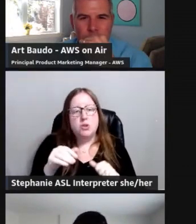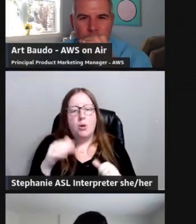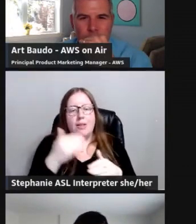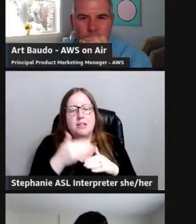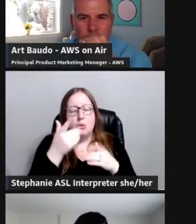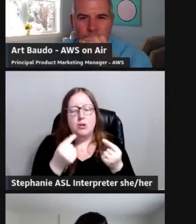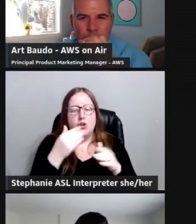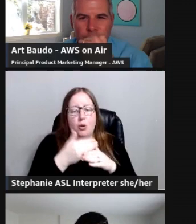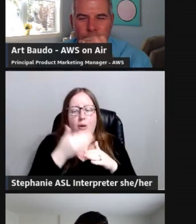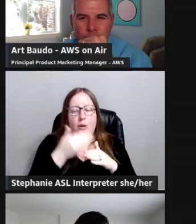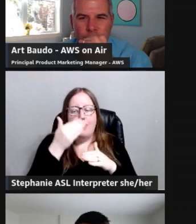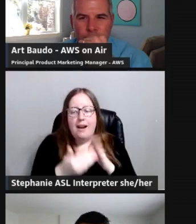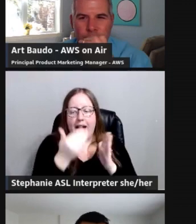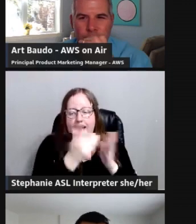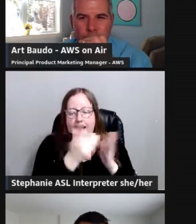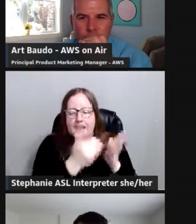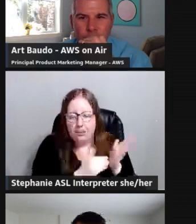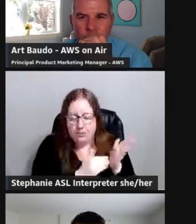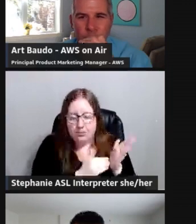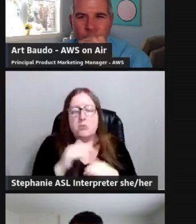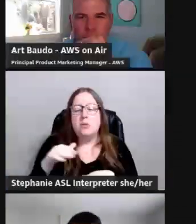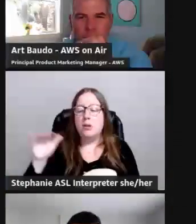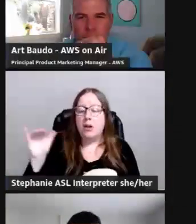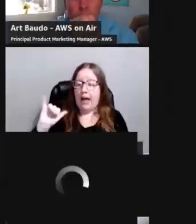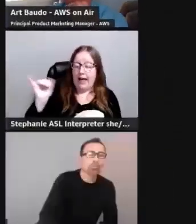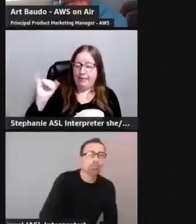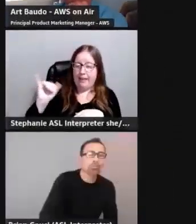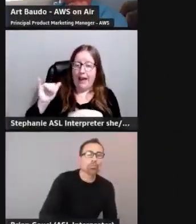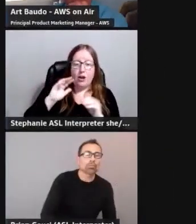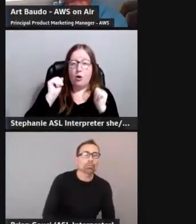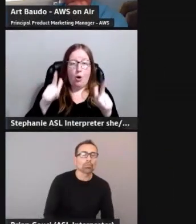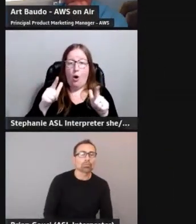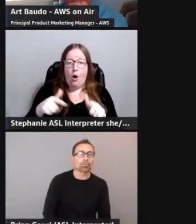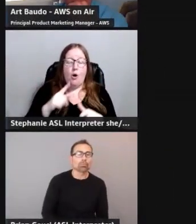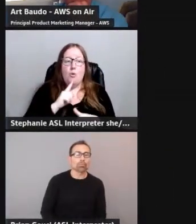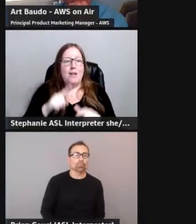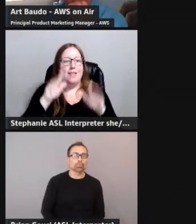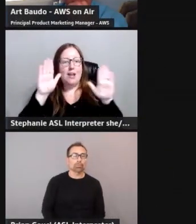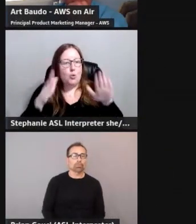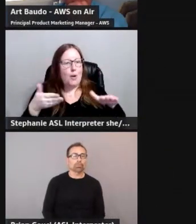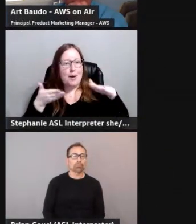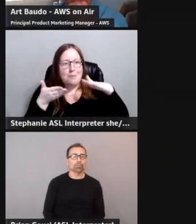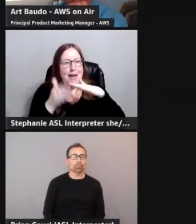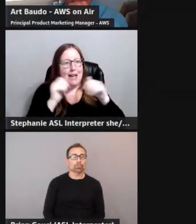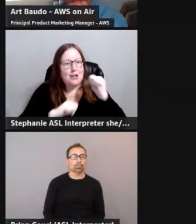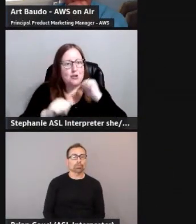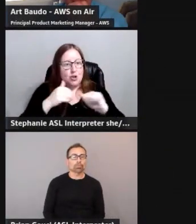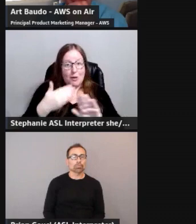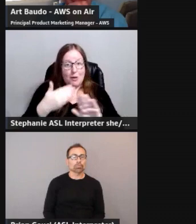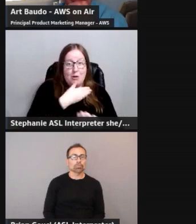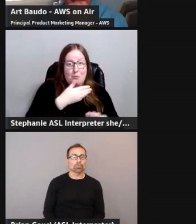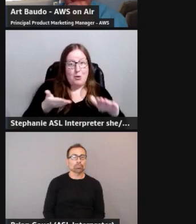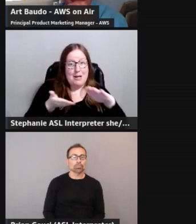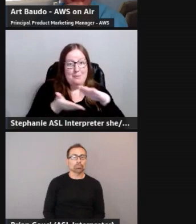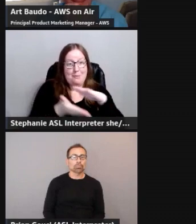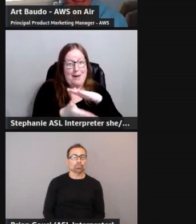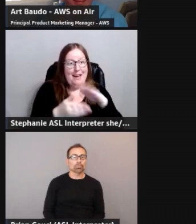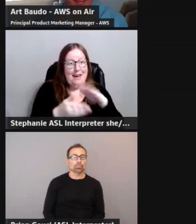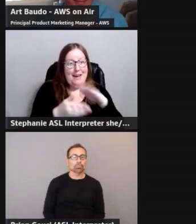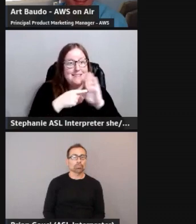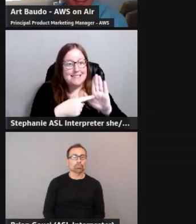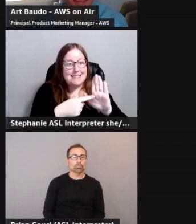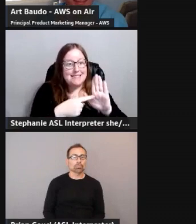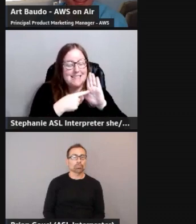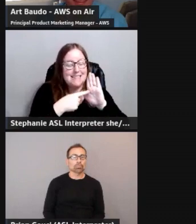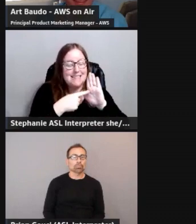step. And like all great baking shows, do we have a pre-baked example that has already been in the oven that